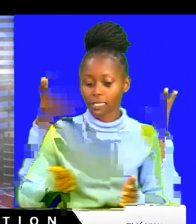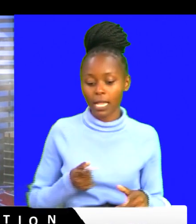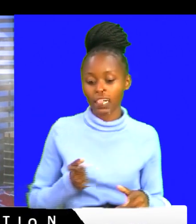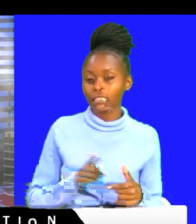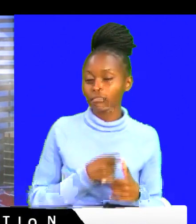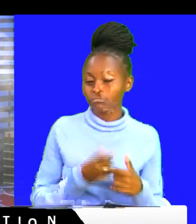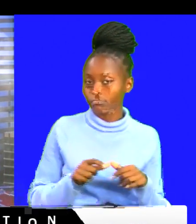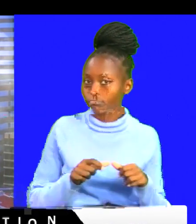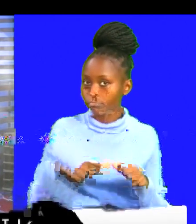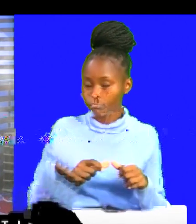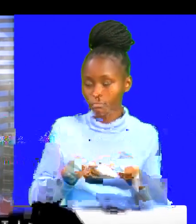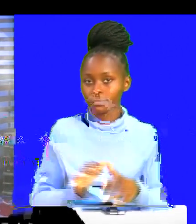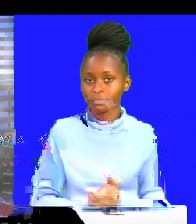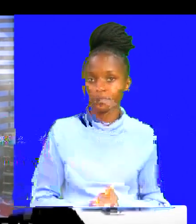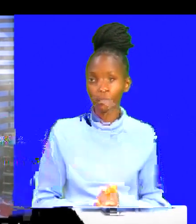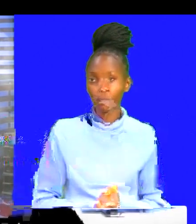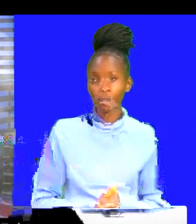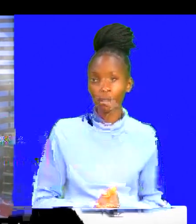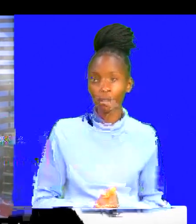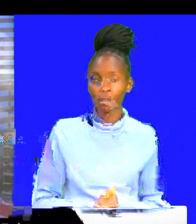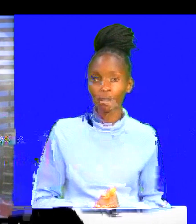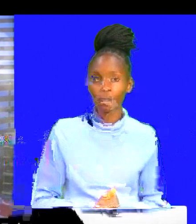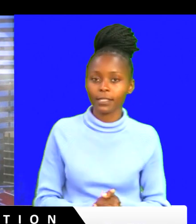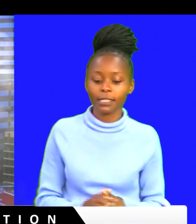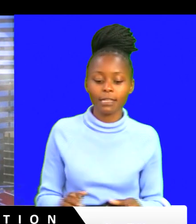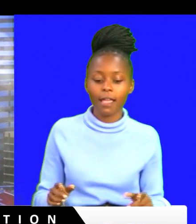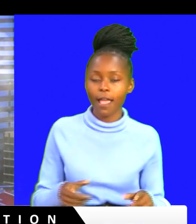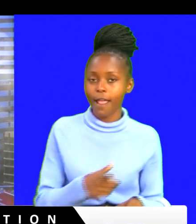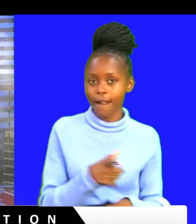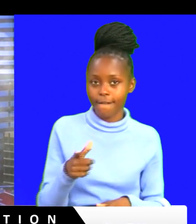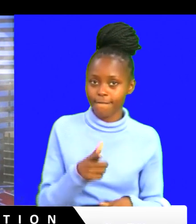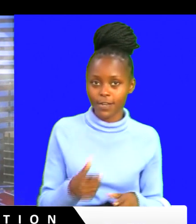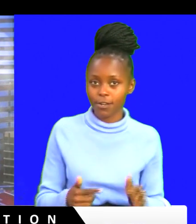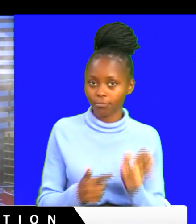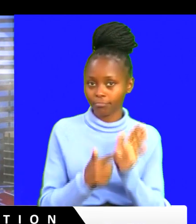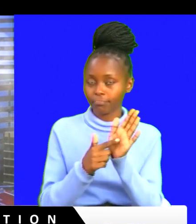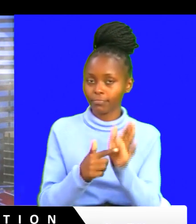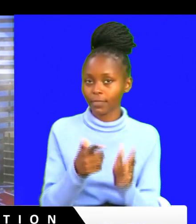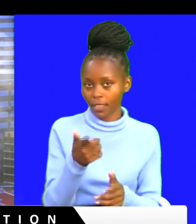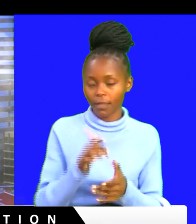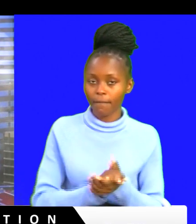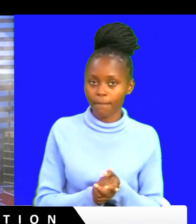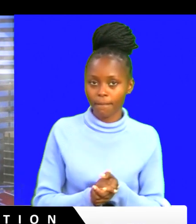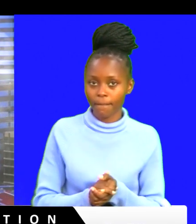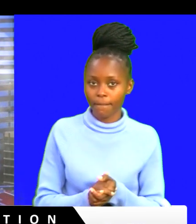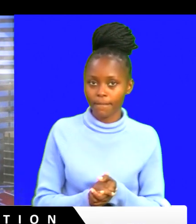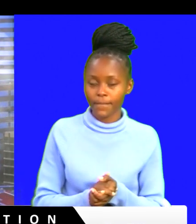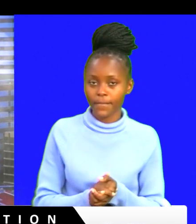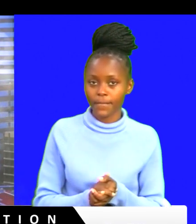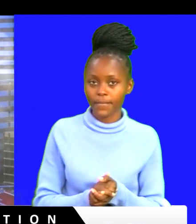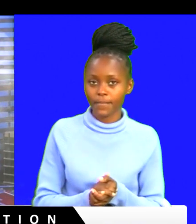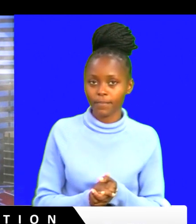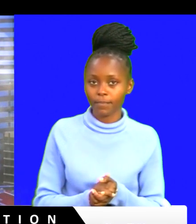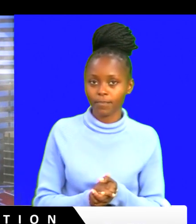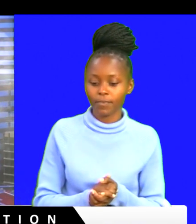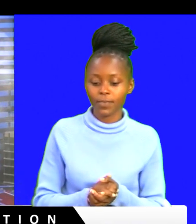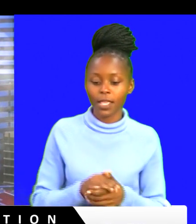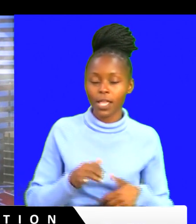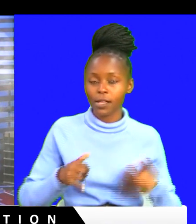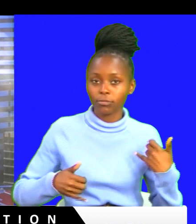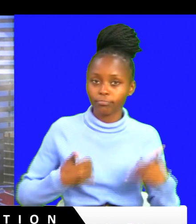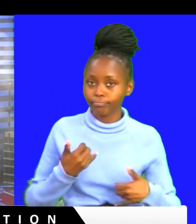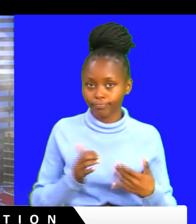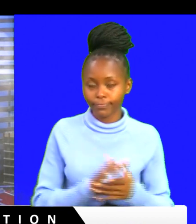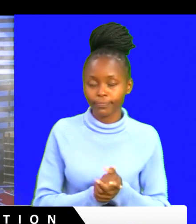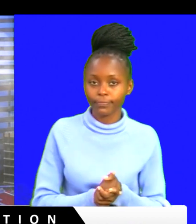director anaonyesha hiyo video of the stadium packed. Very many people came. Aka-enjoy show, aliperform vile inafaa.